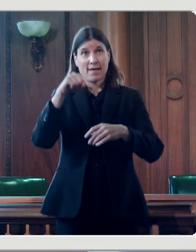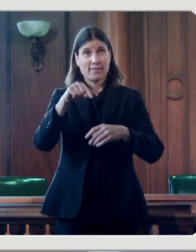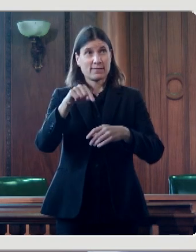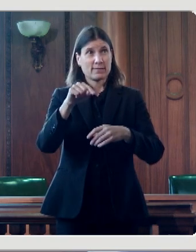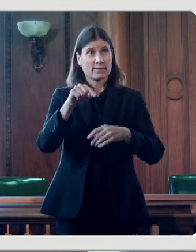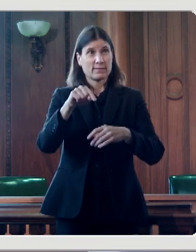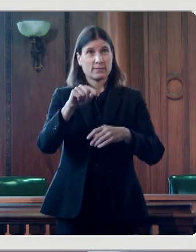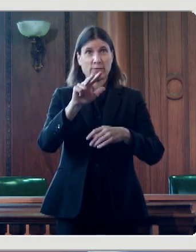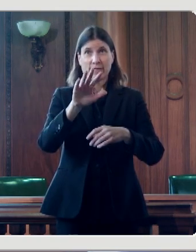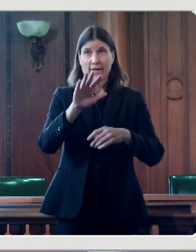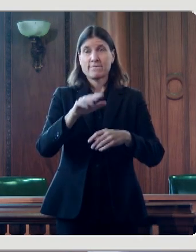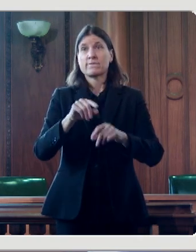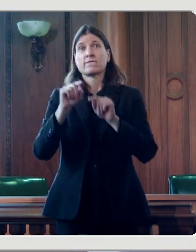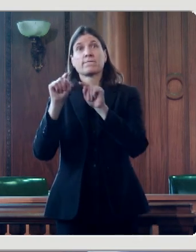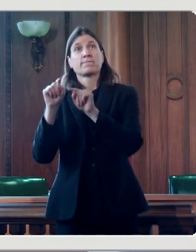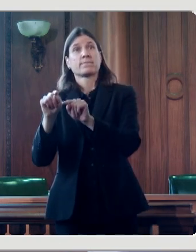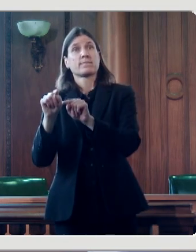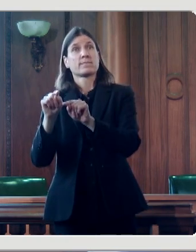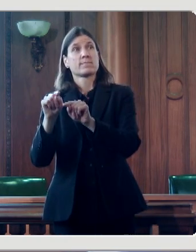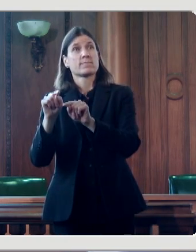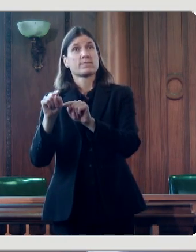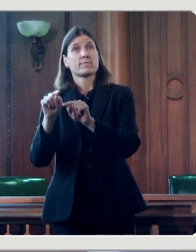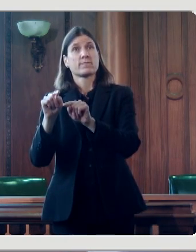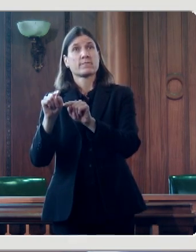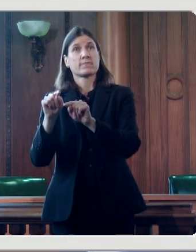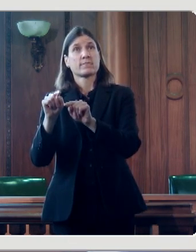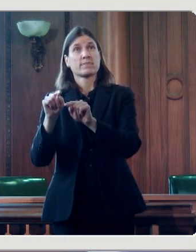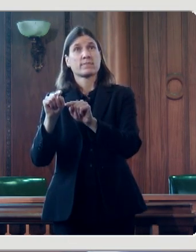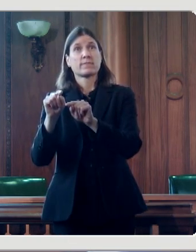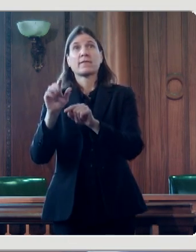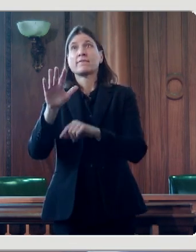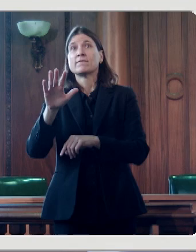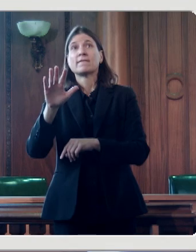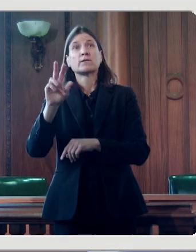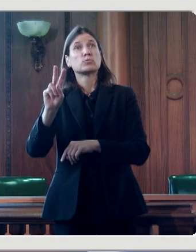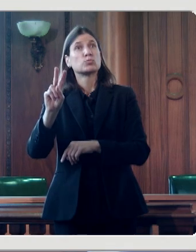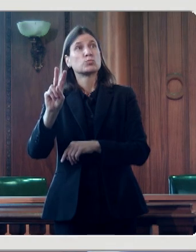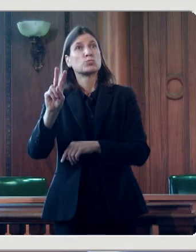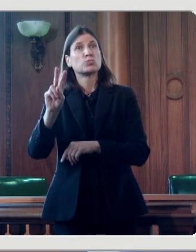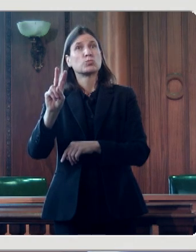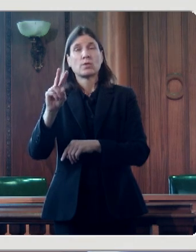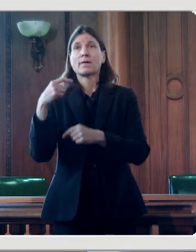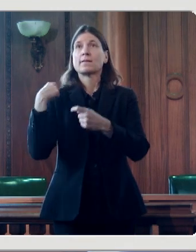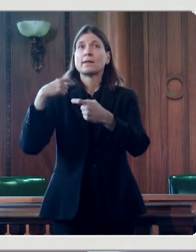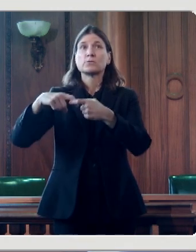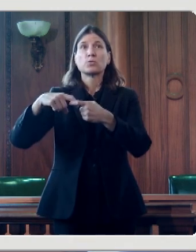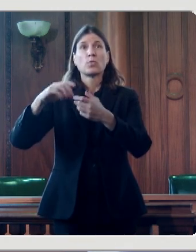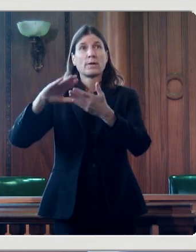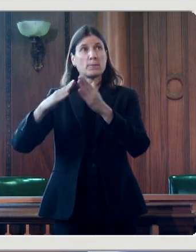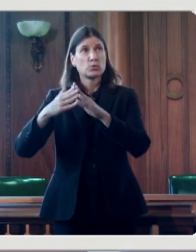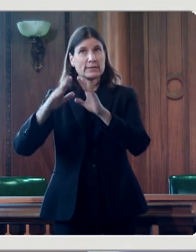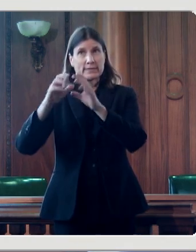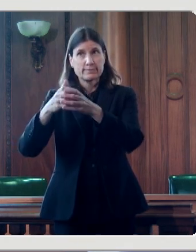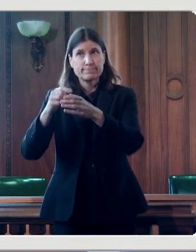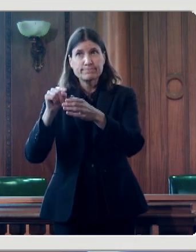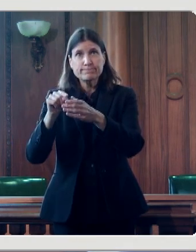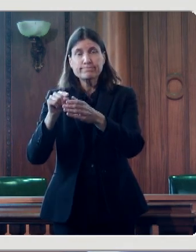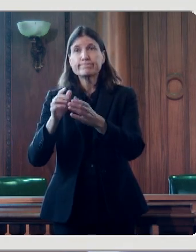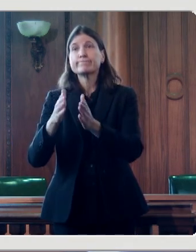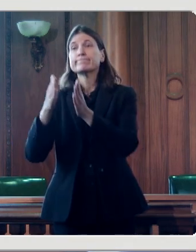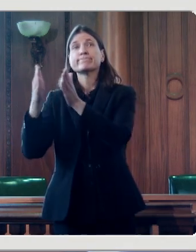is 22.1%, 52 now Hispanic, which is